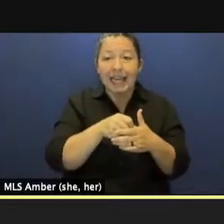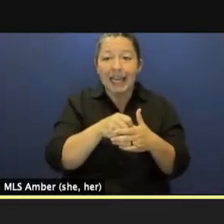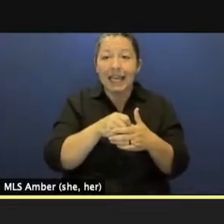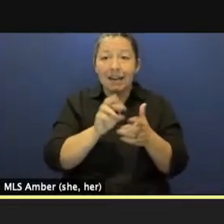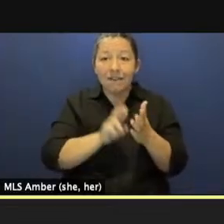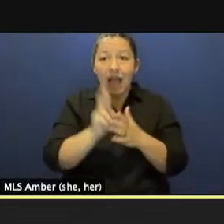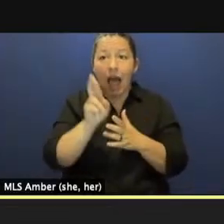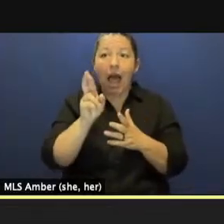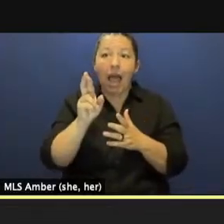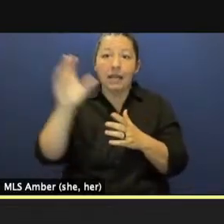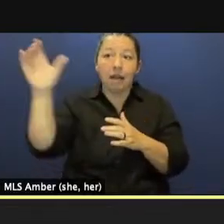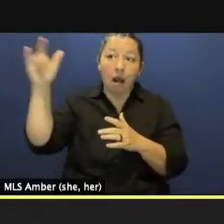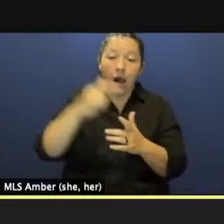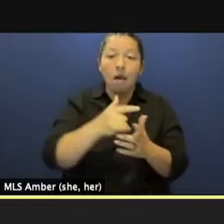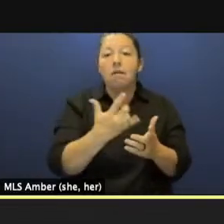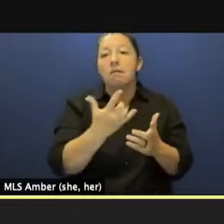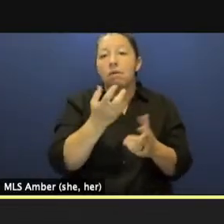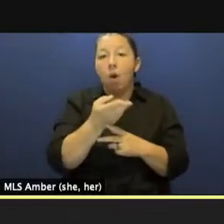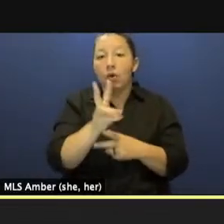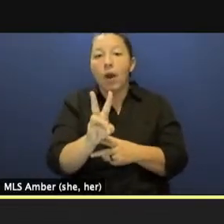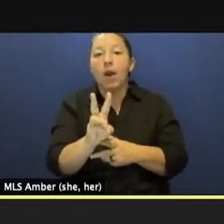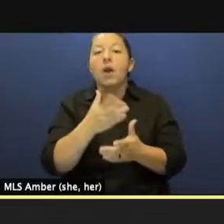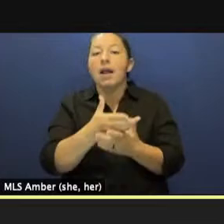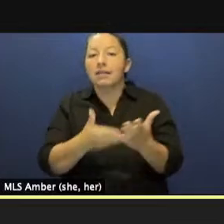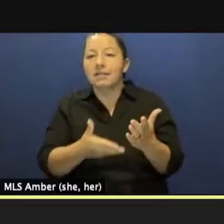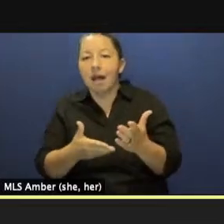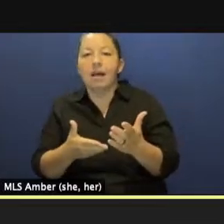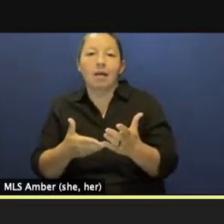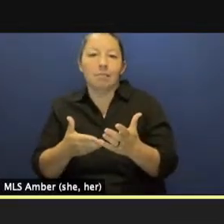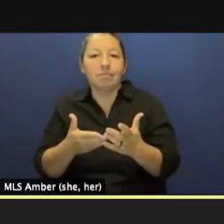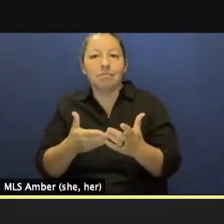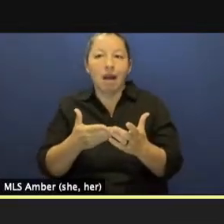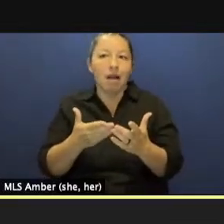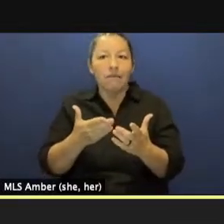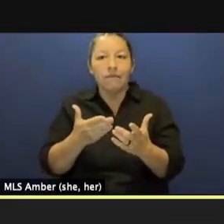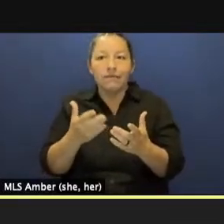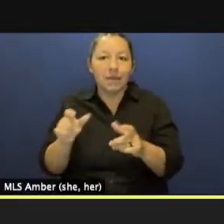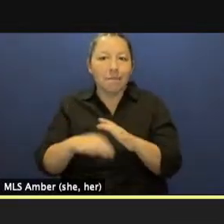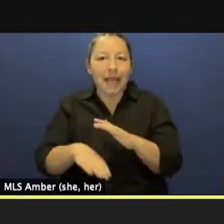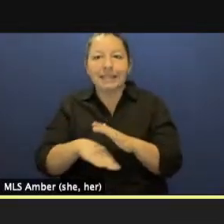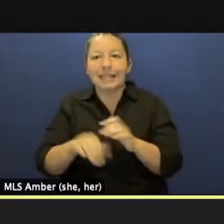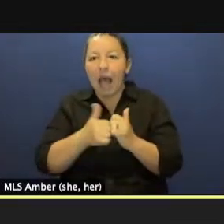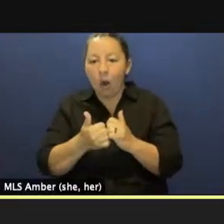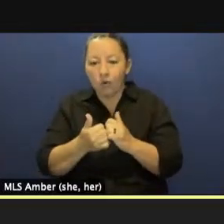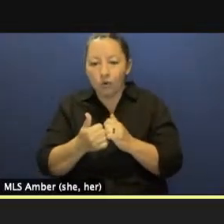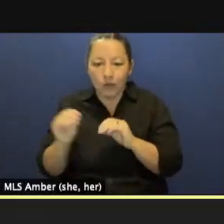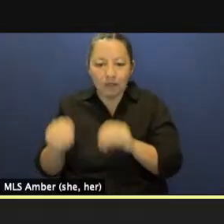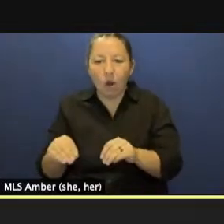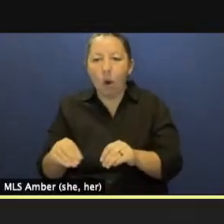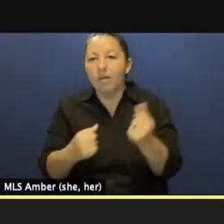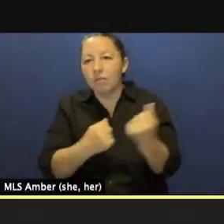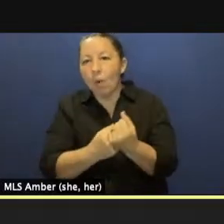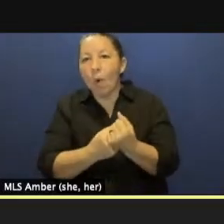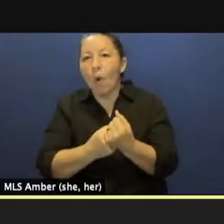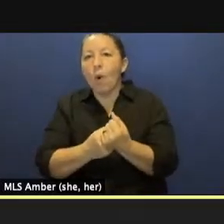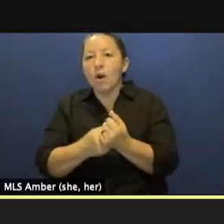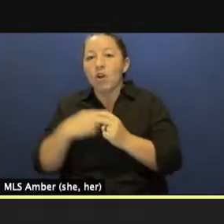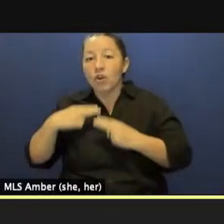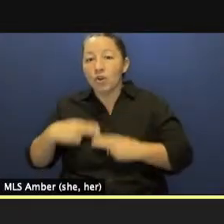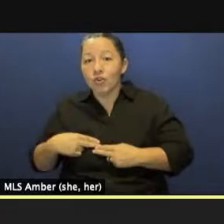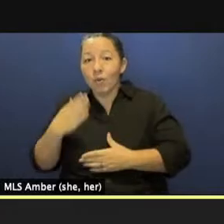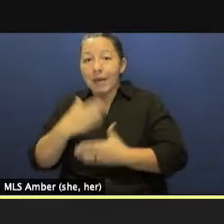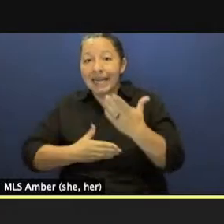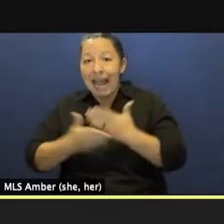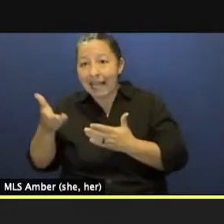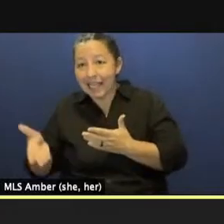have to insert, install, support humans holding, have hands here, but don't put hands there. So we're really getting quite